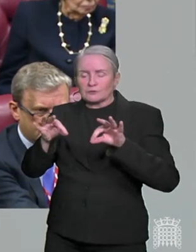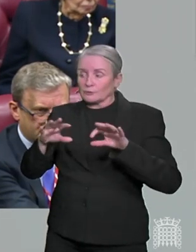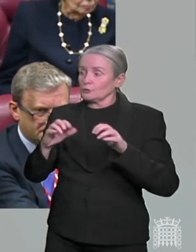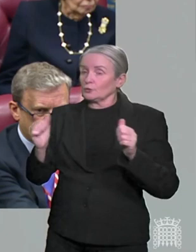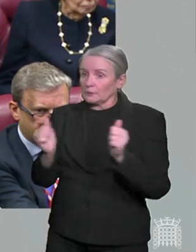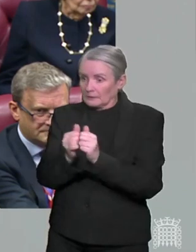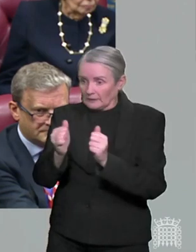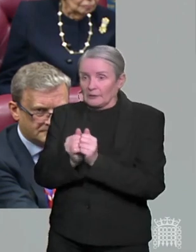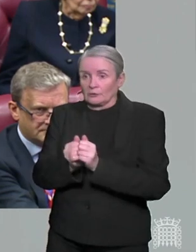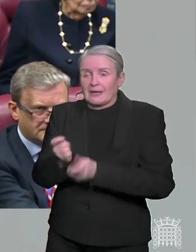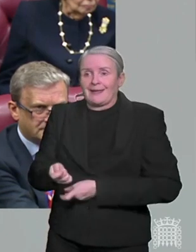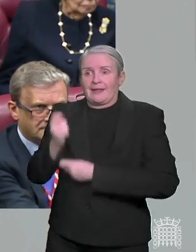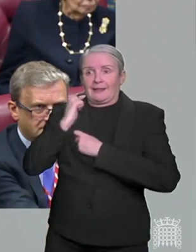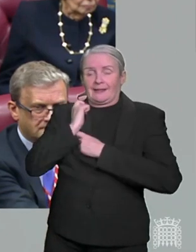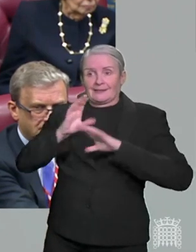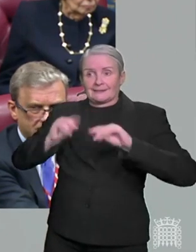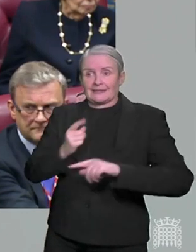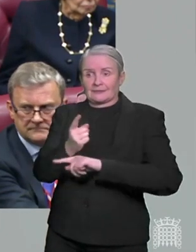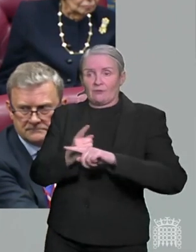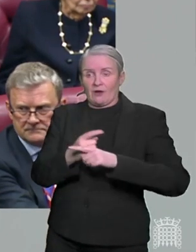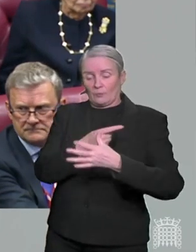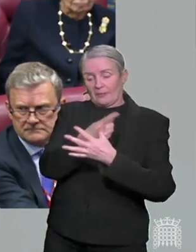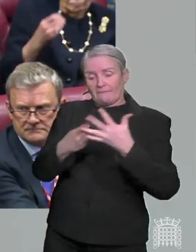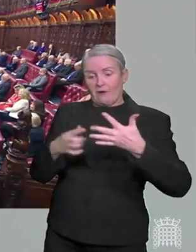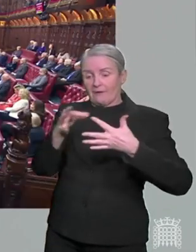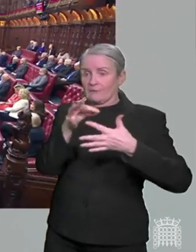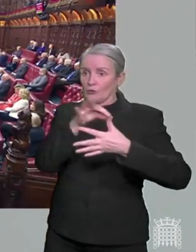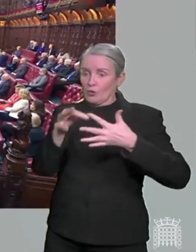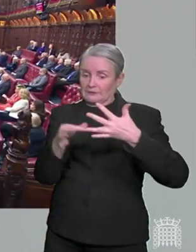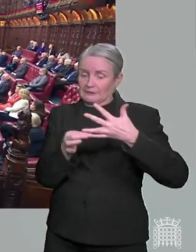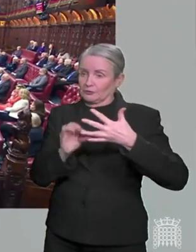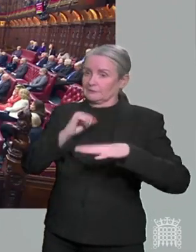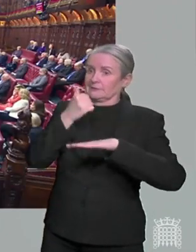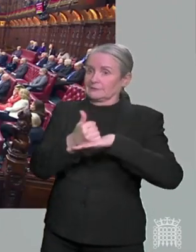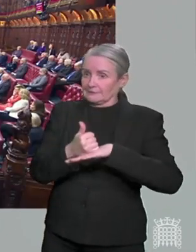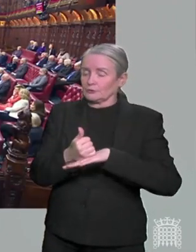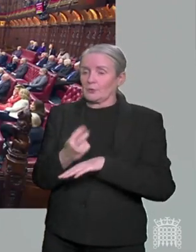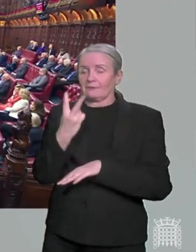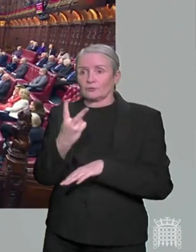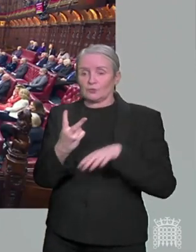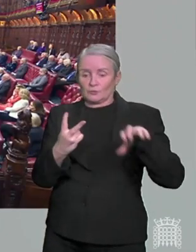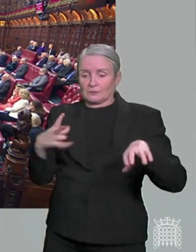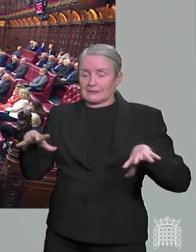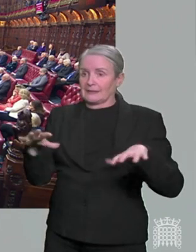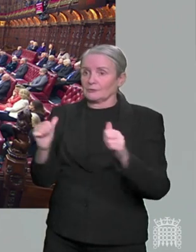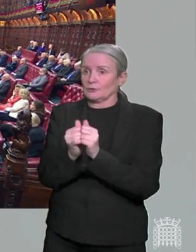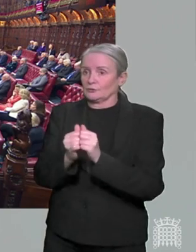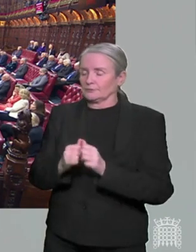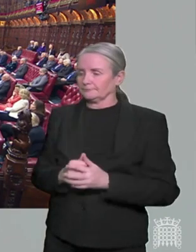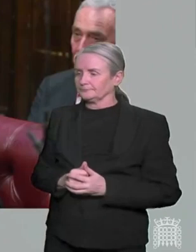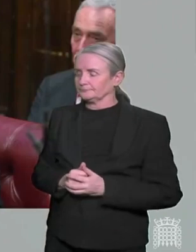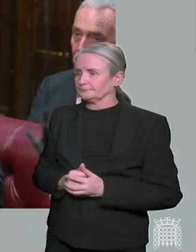we need to put in place to help to bring that about and work towards a political solution. My Lords, after Israel withdrew from Gaza